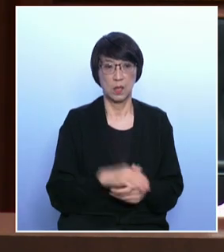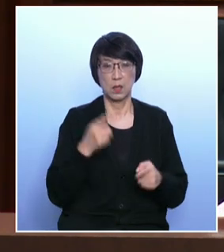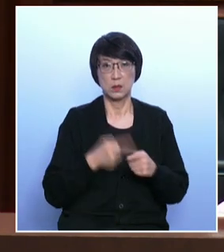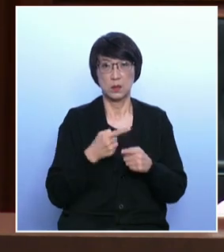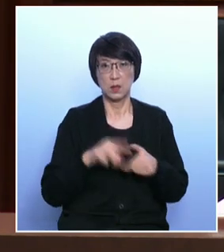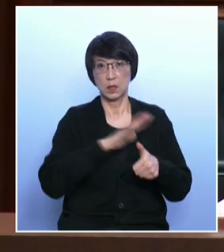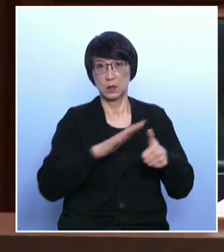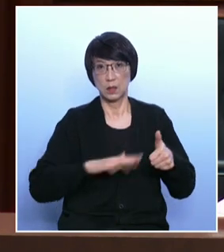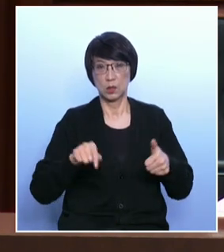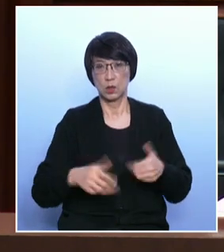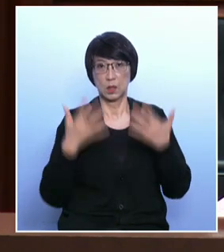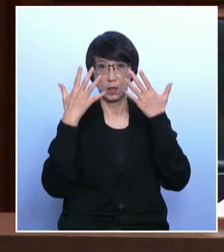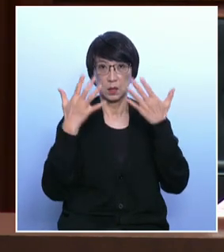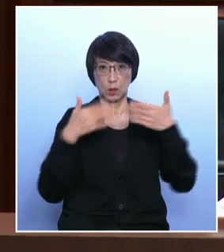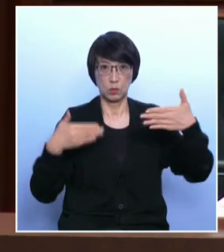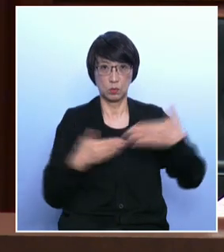hospital.